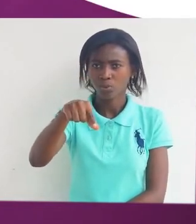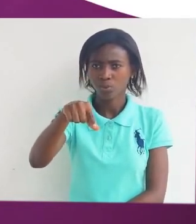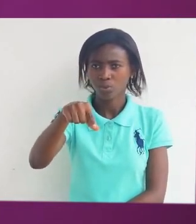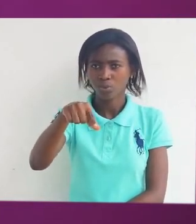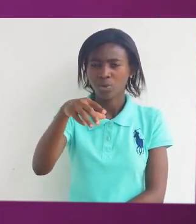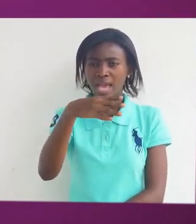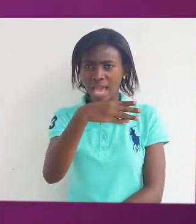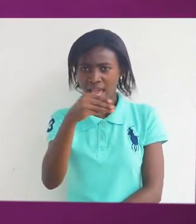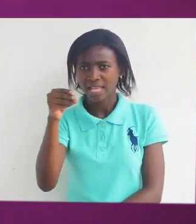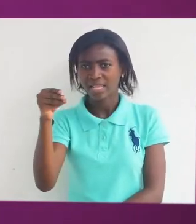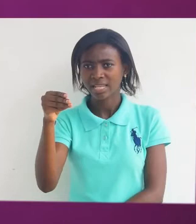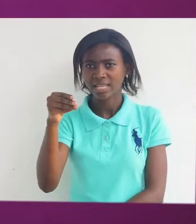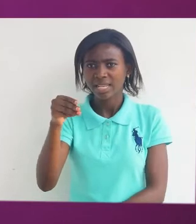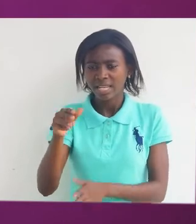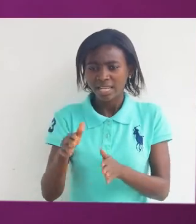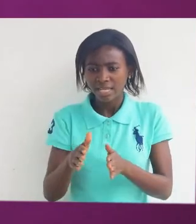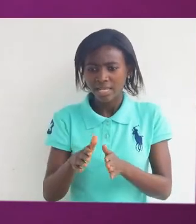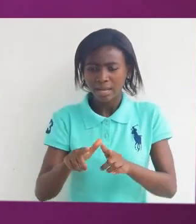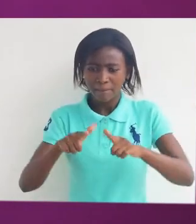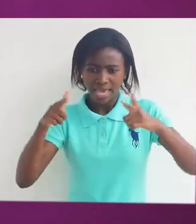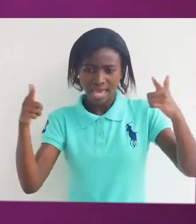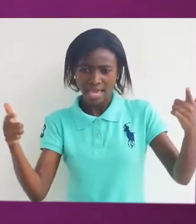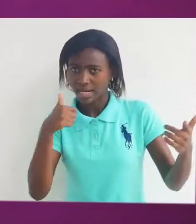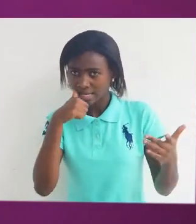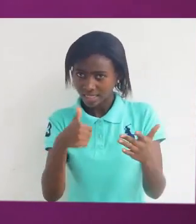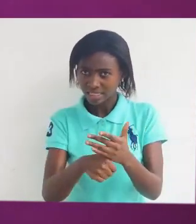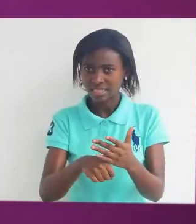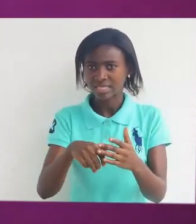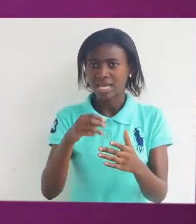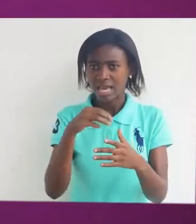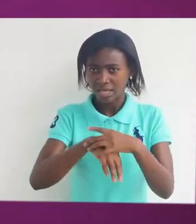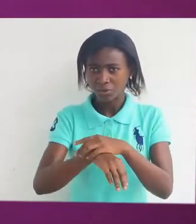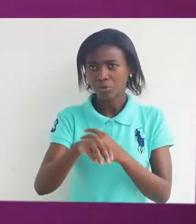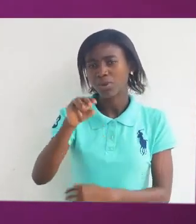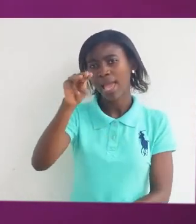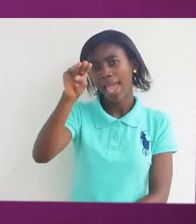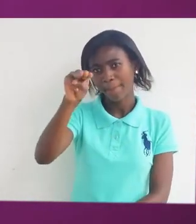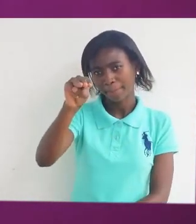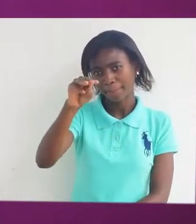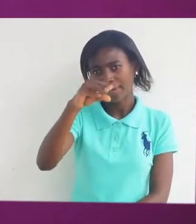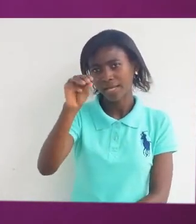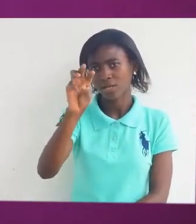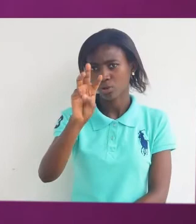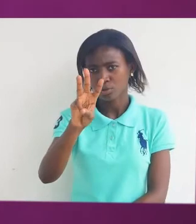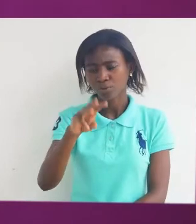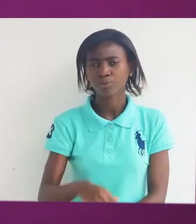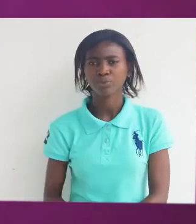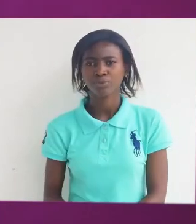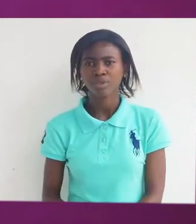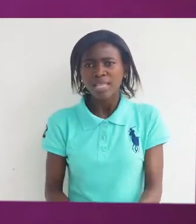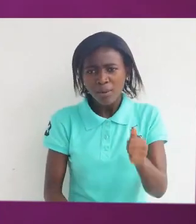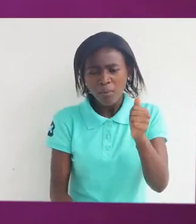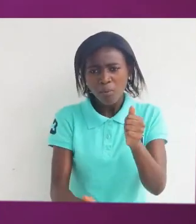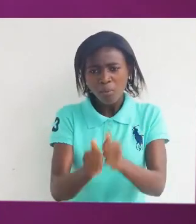Q, and the wide letter forms include M and W. The